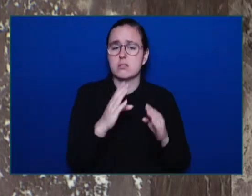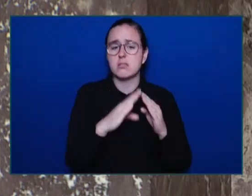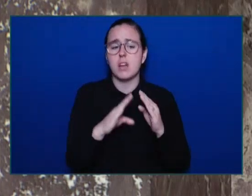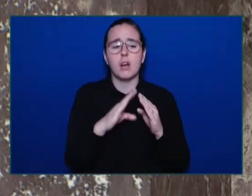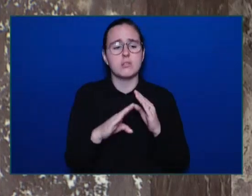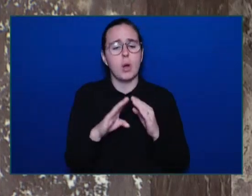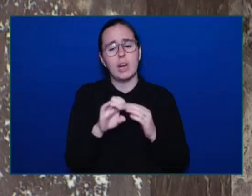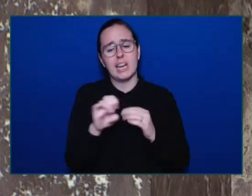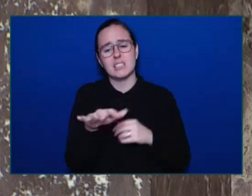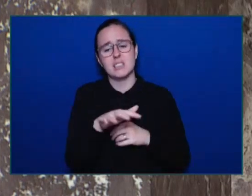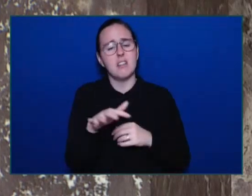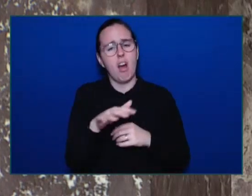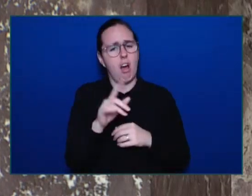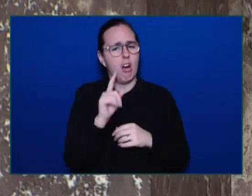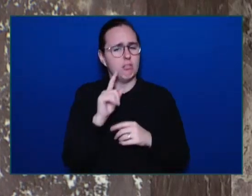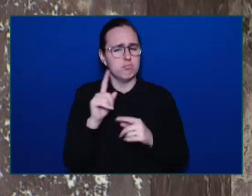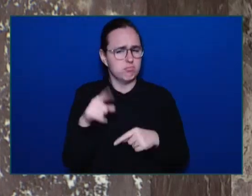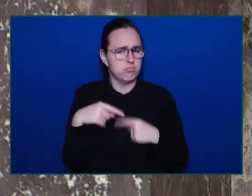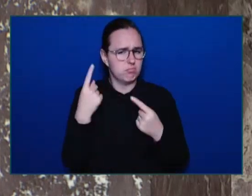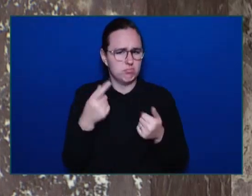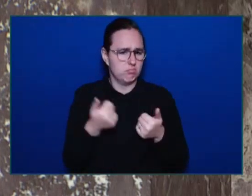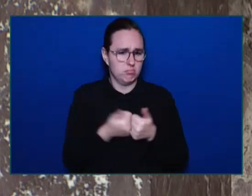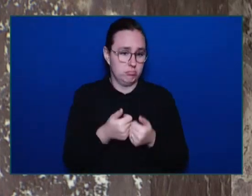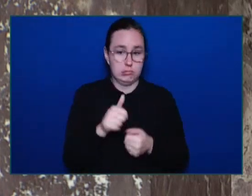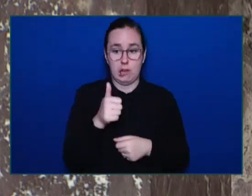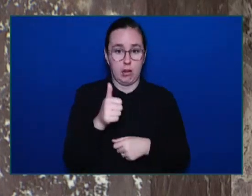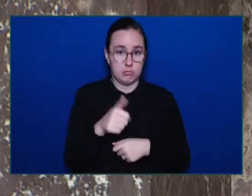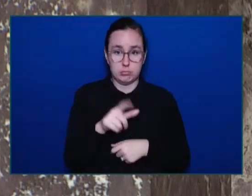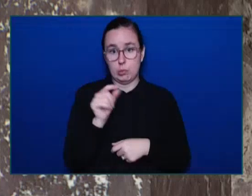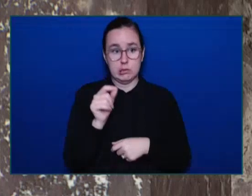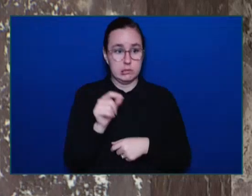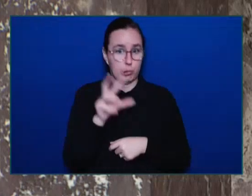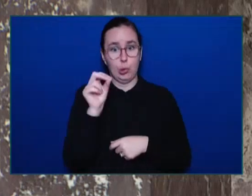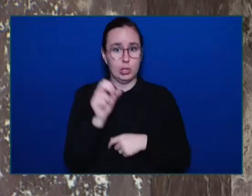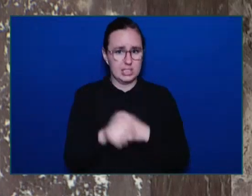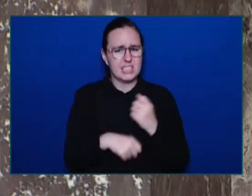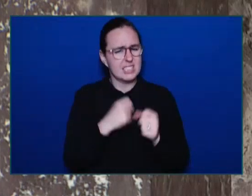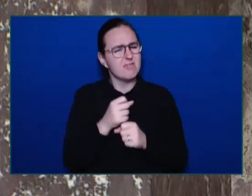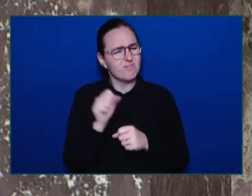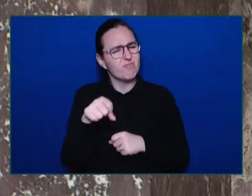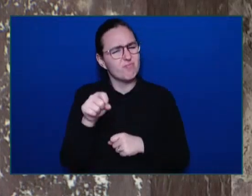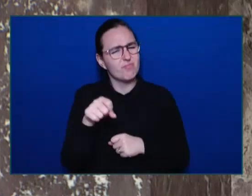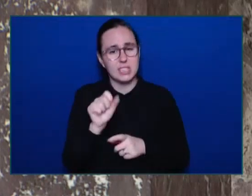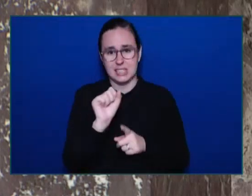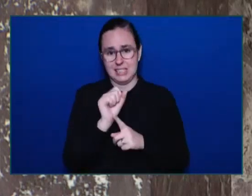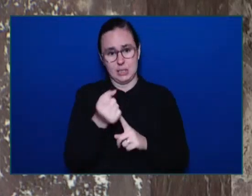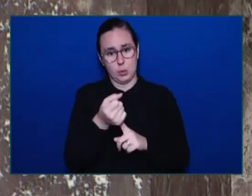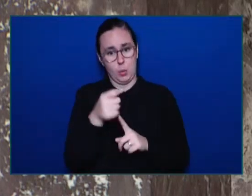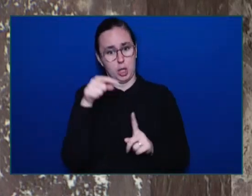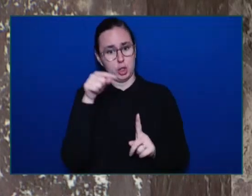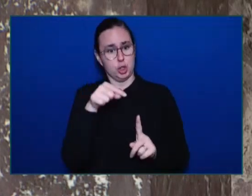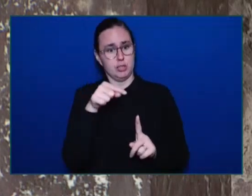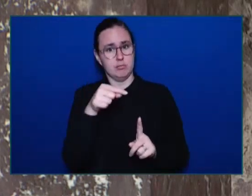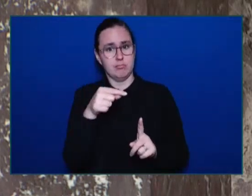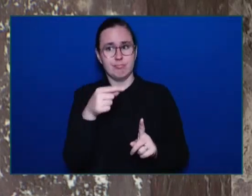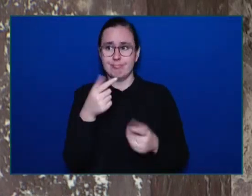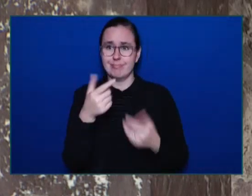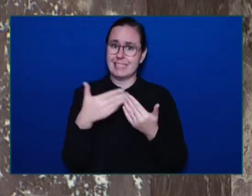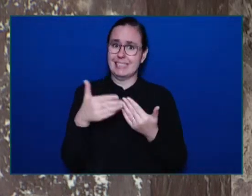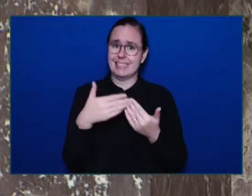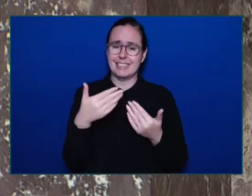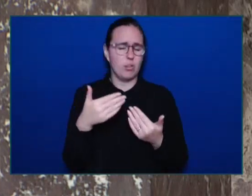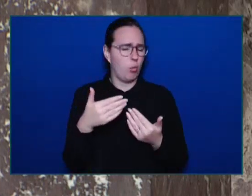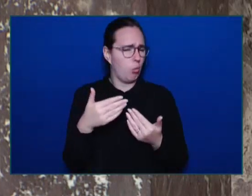We are working with our partners, all partners, to find paths to get people into safe and adequate